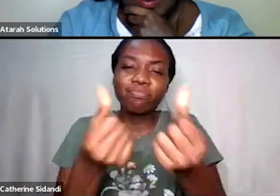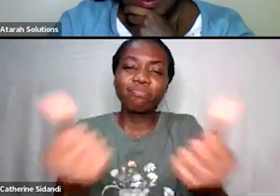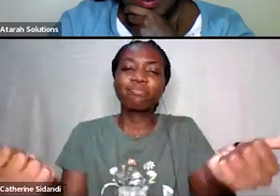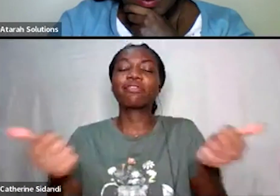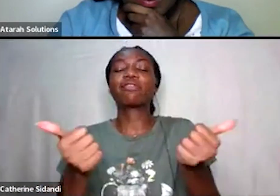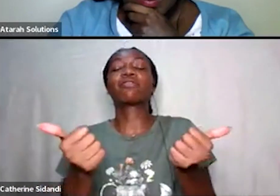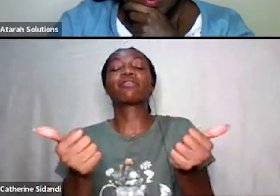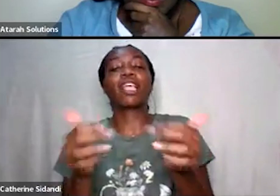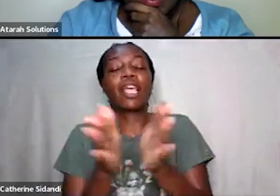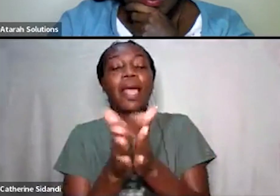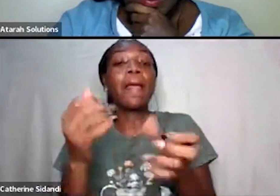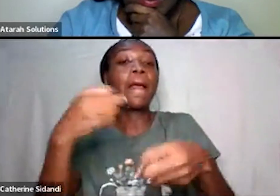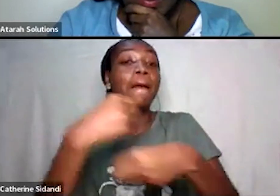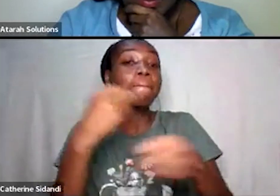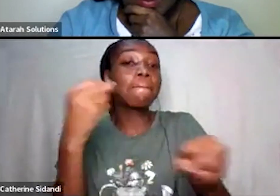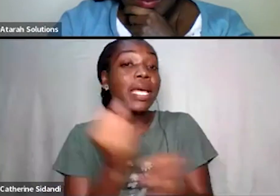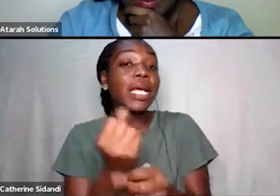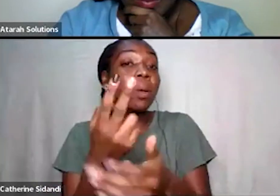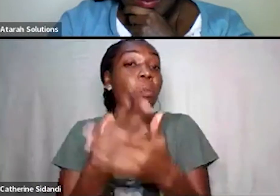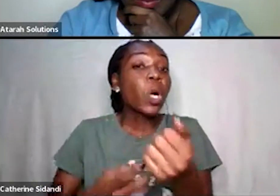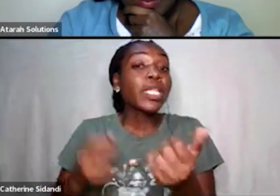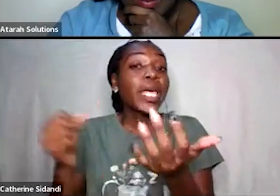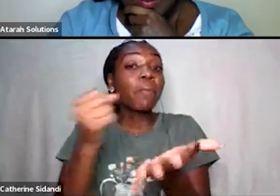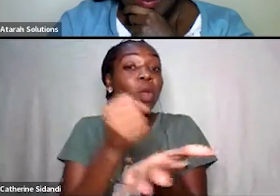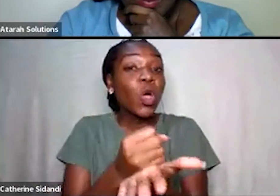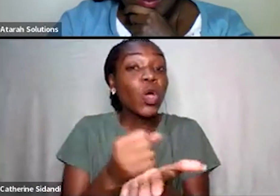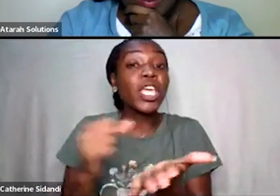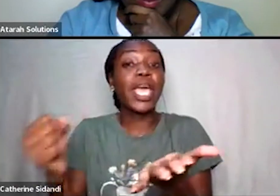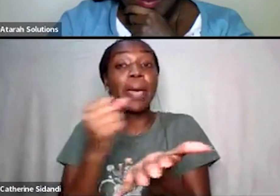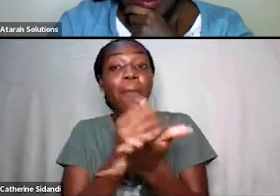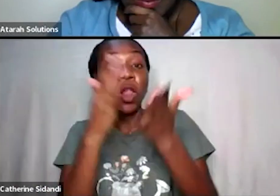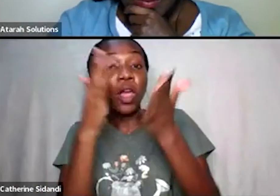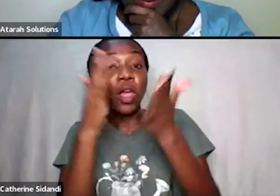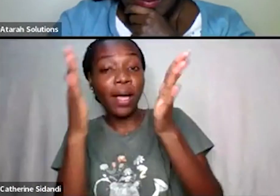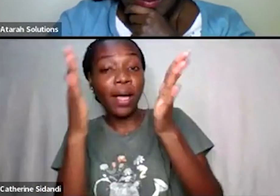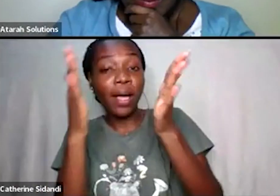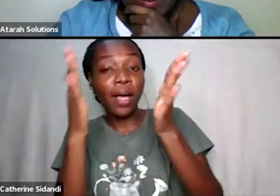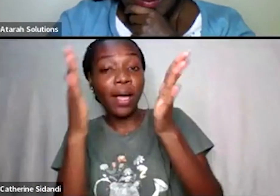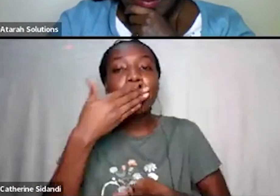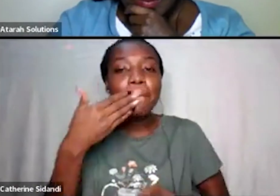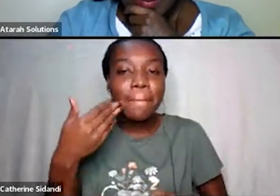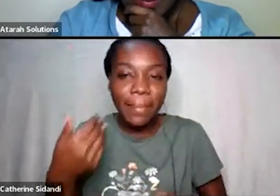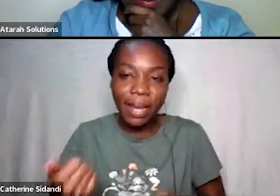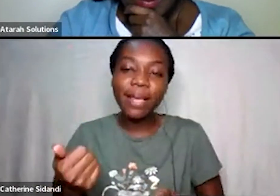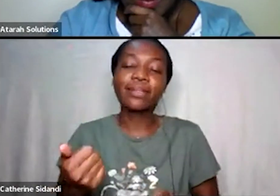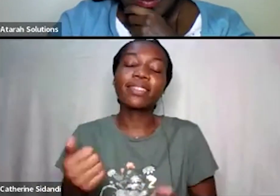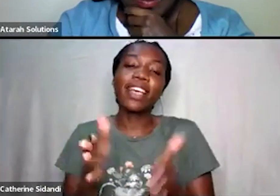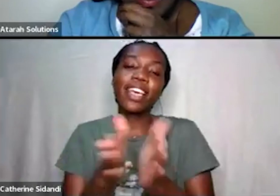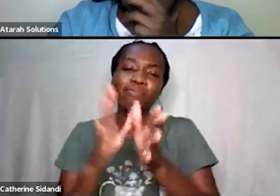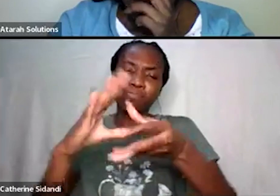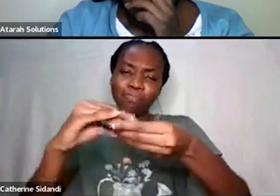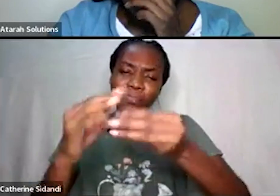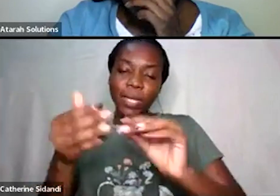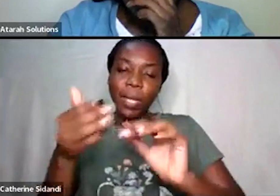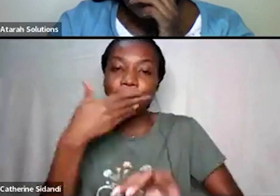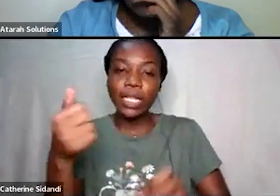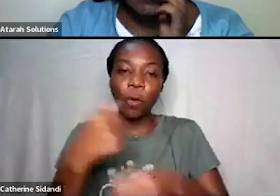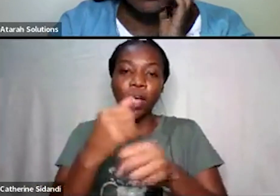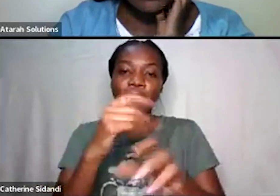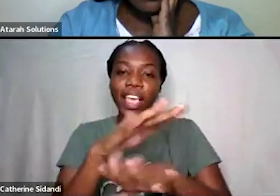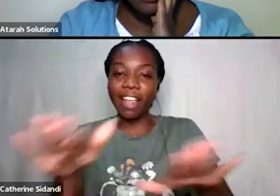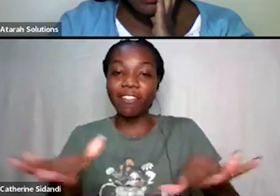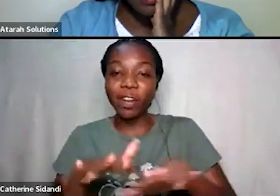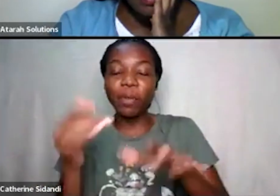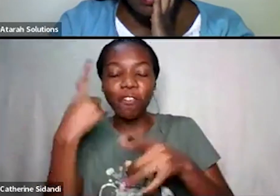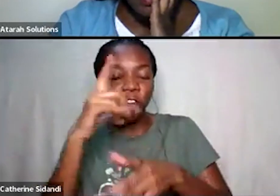make both the employees, employers a better, to create a better working environment for each